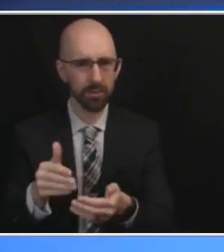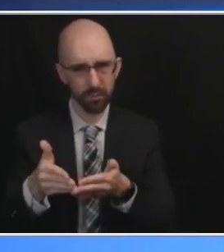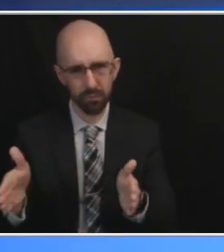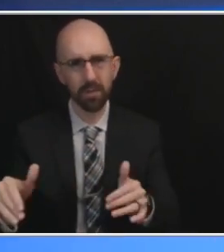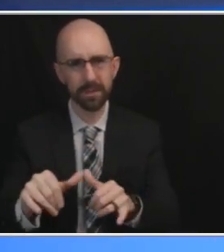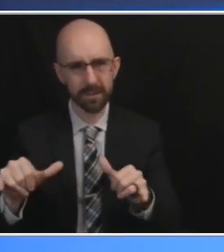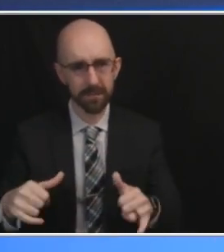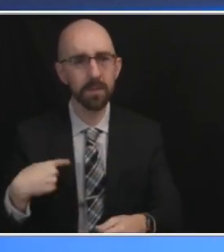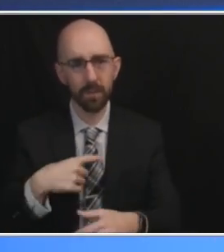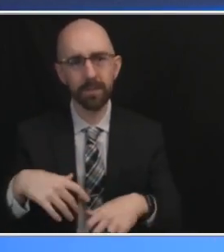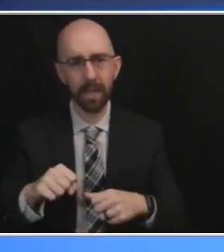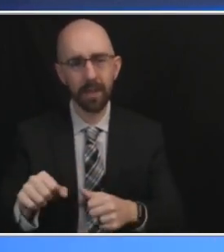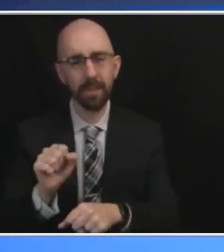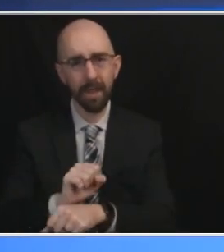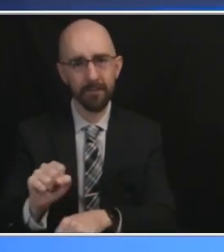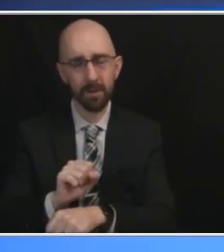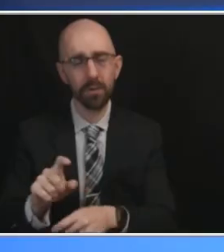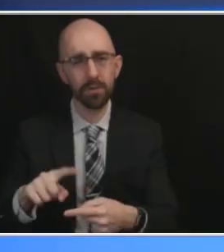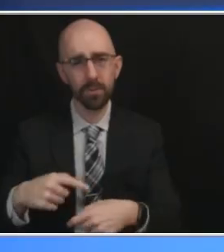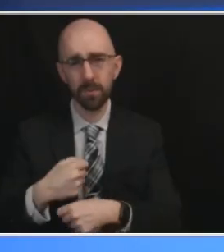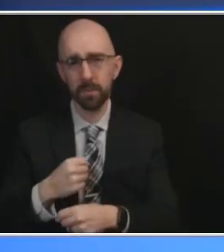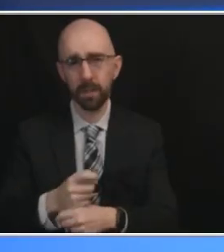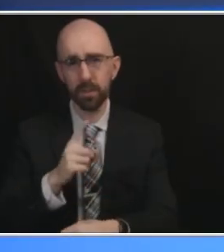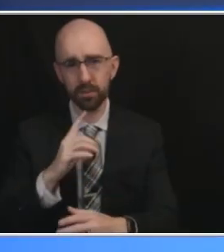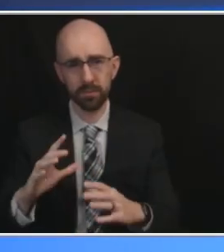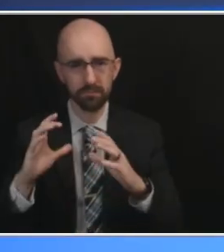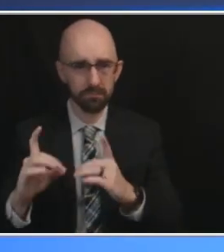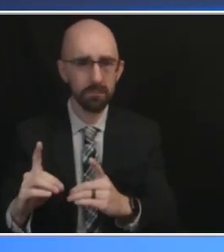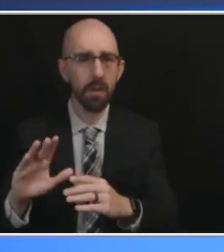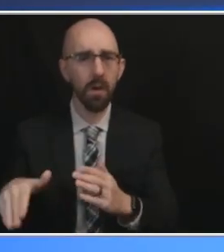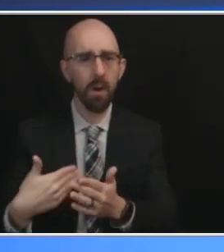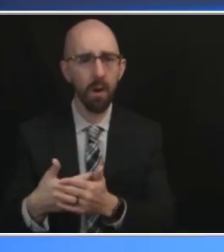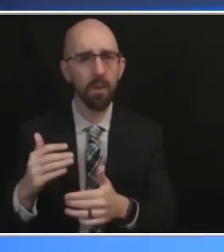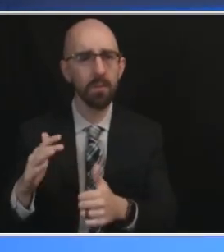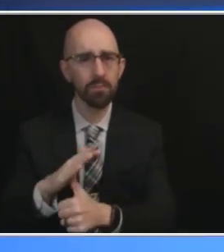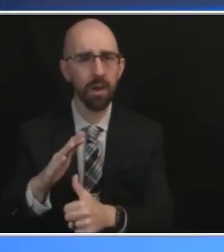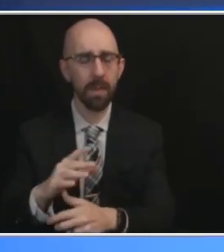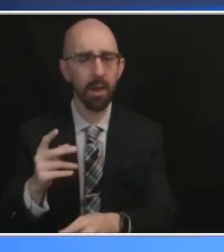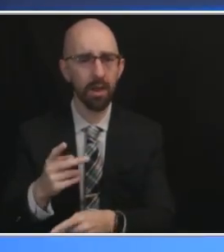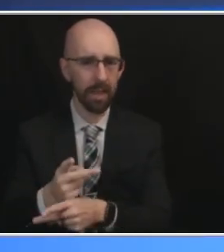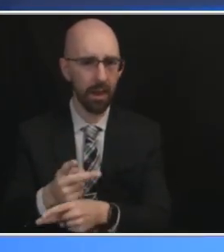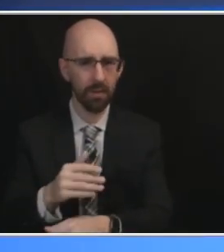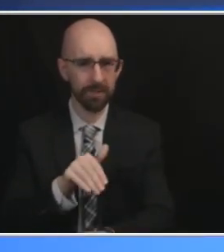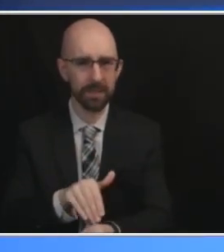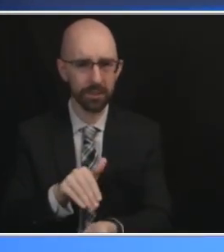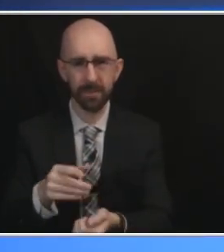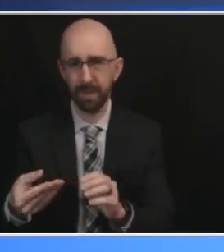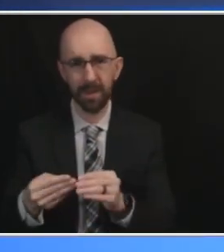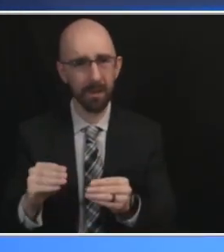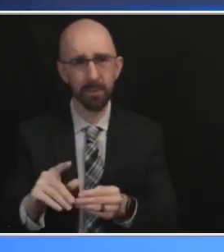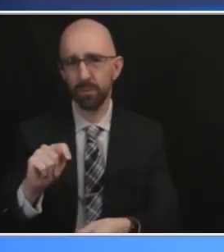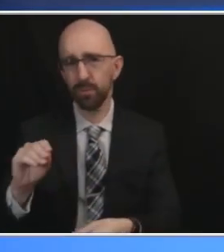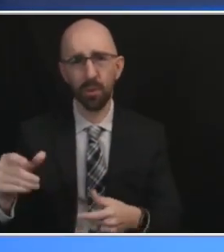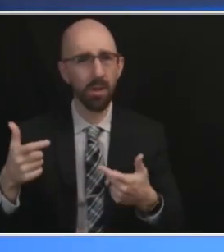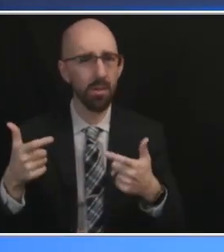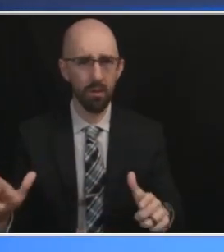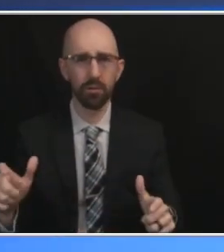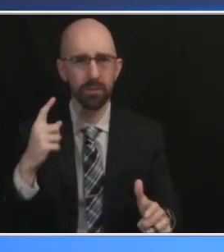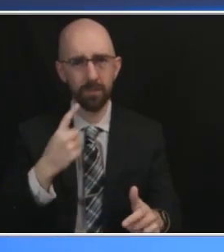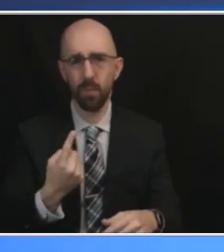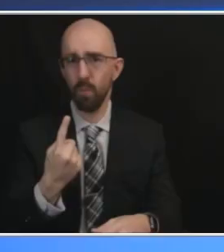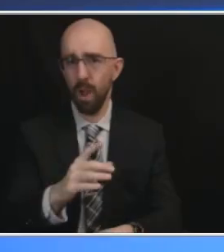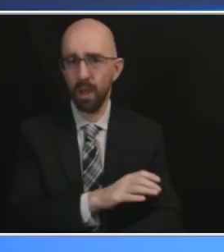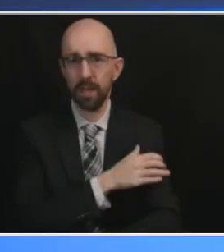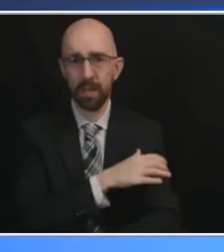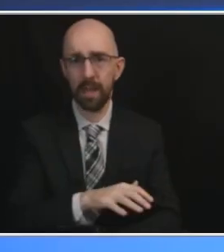effort to make sure that we educate all of our primary care physicians and they can take care of this, because the numbers were just way too large for one clinic to really kind